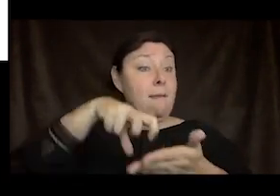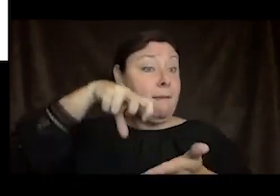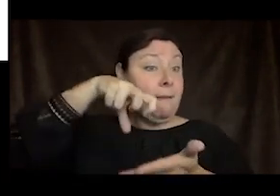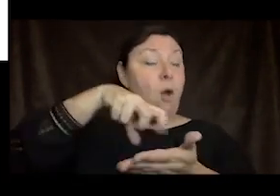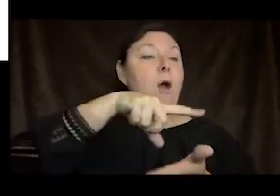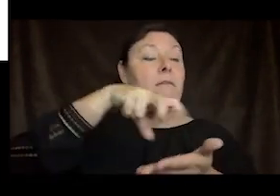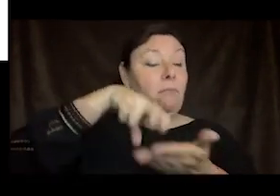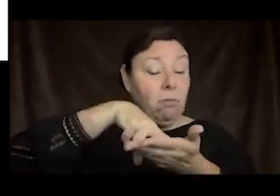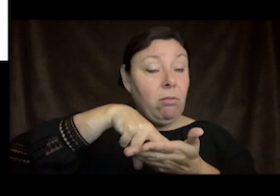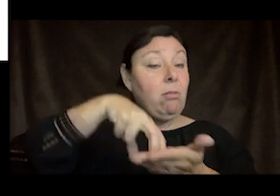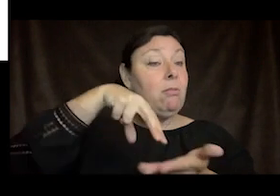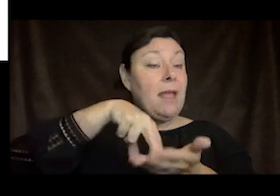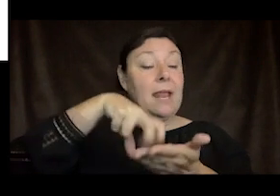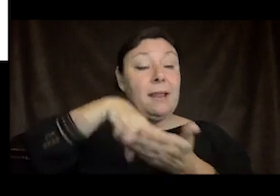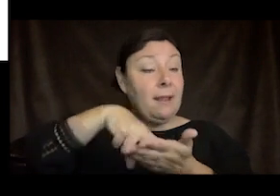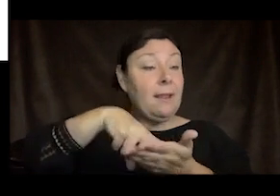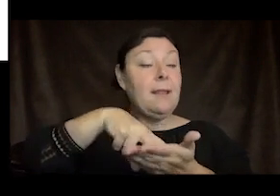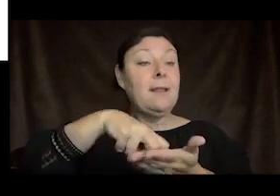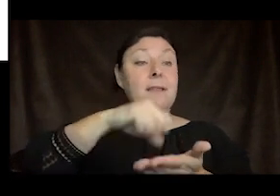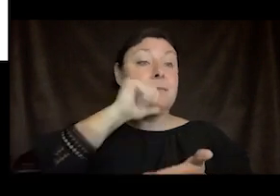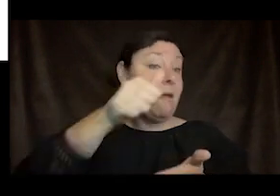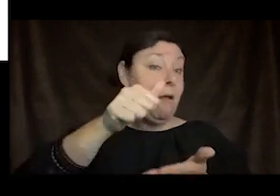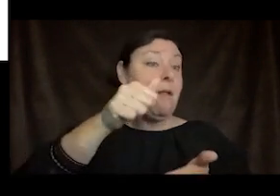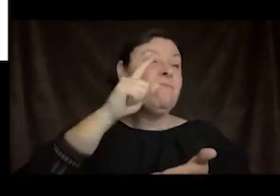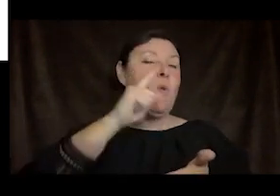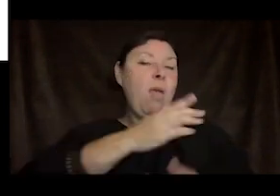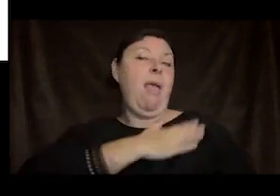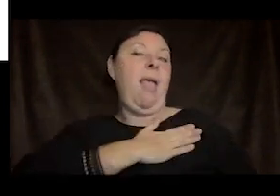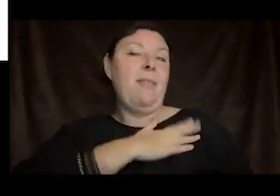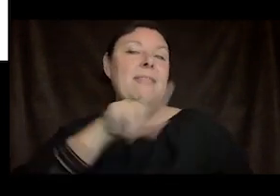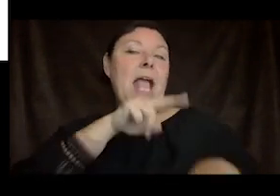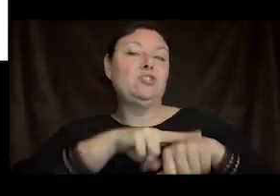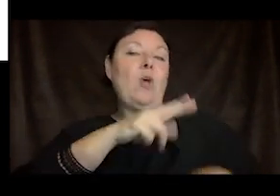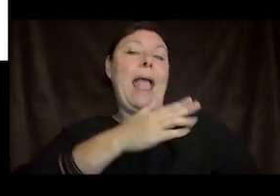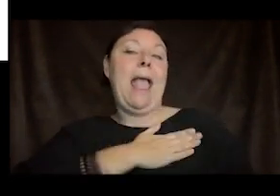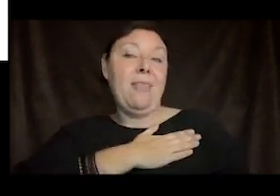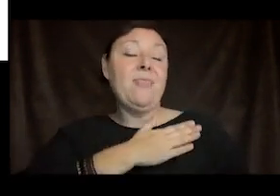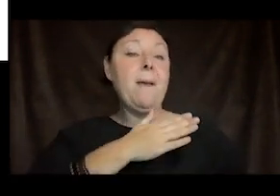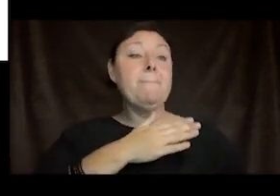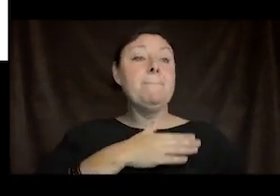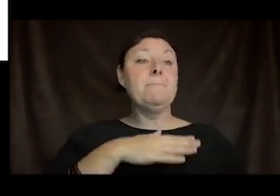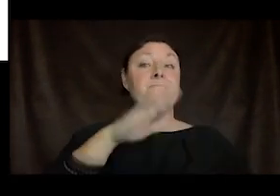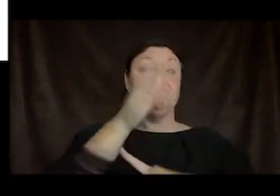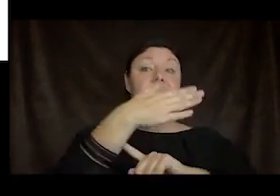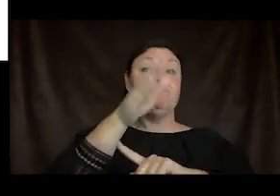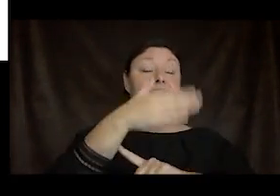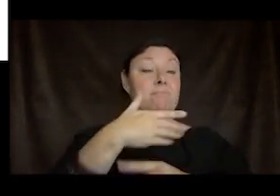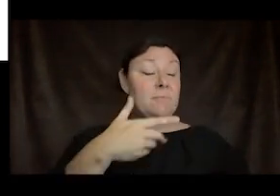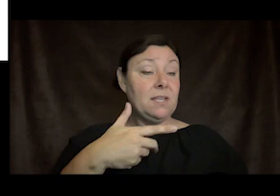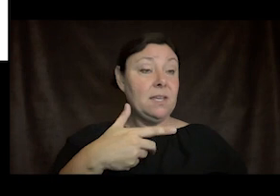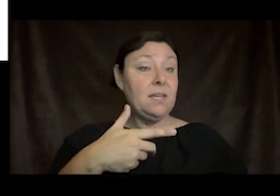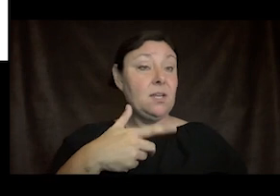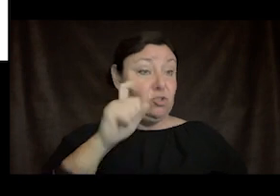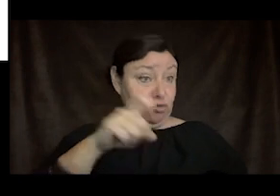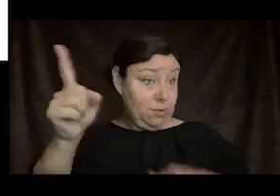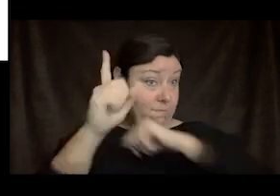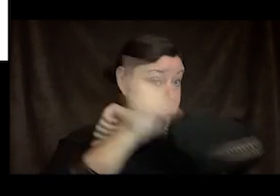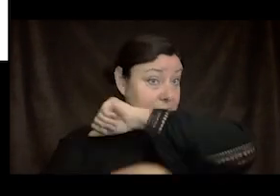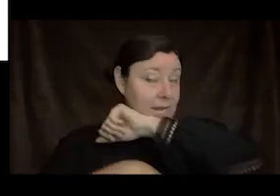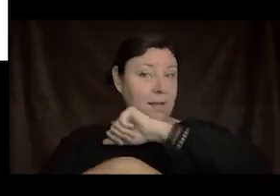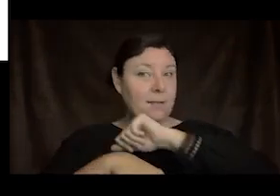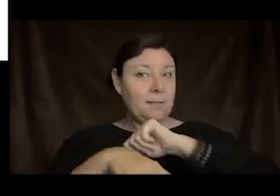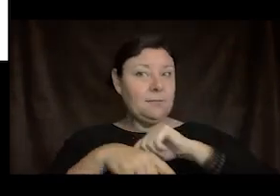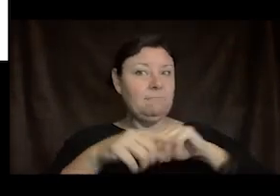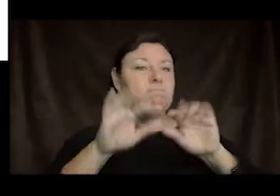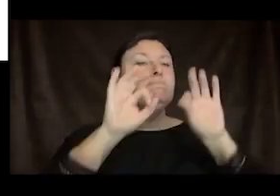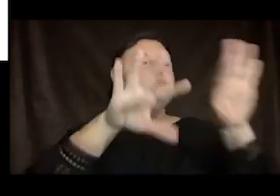kneeling? We know that people have lots of feelings about that on one side or another, but